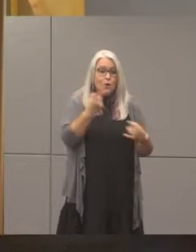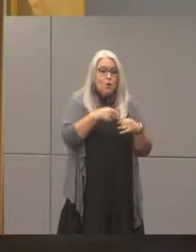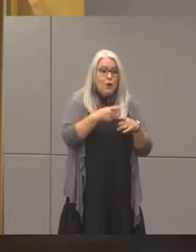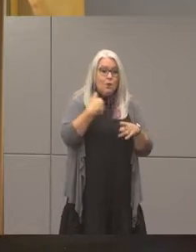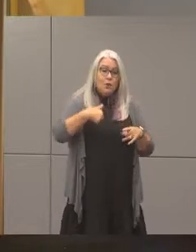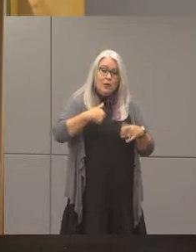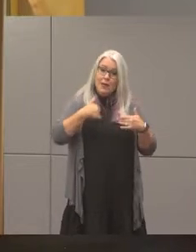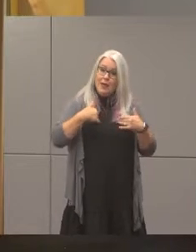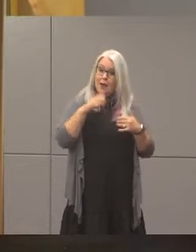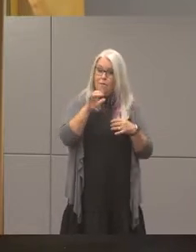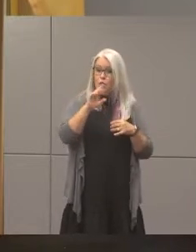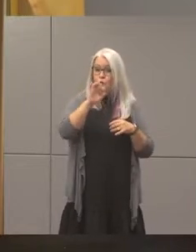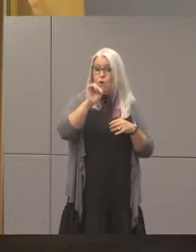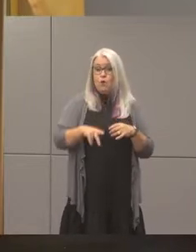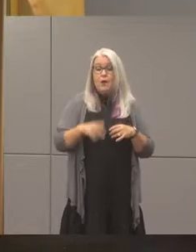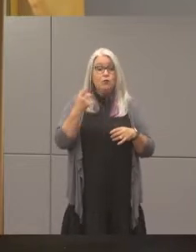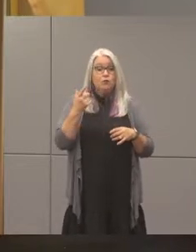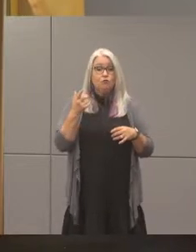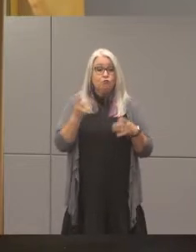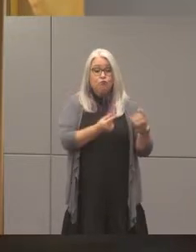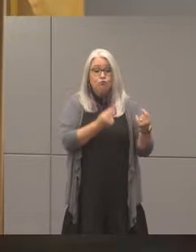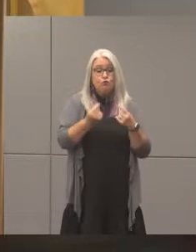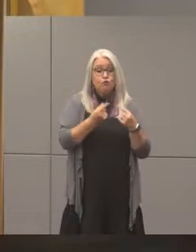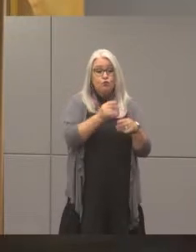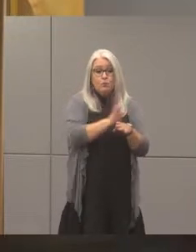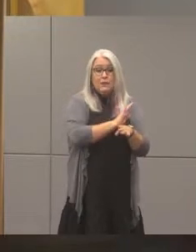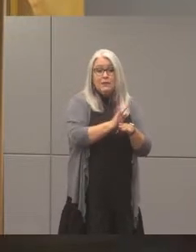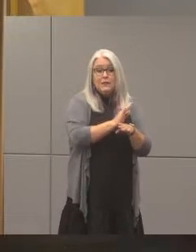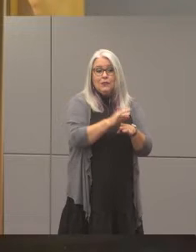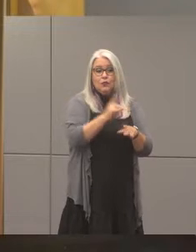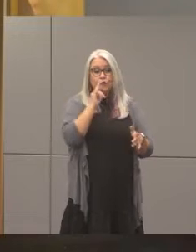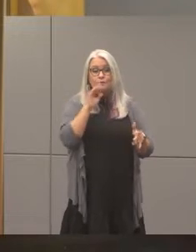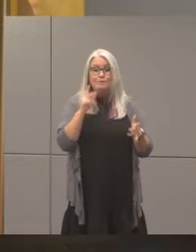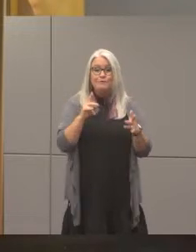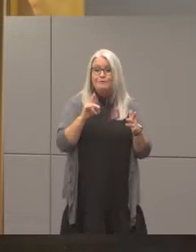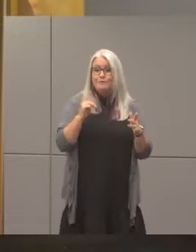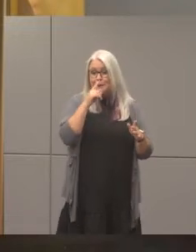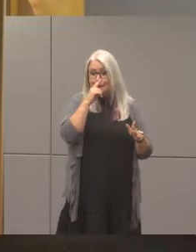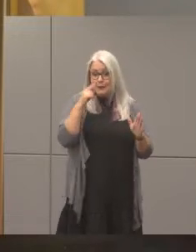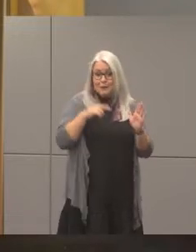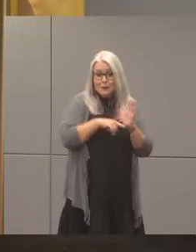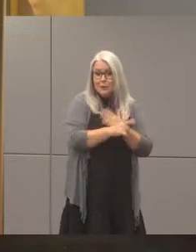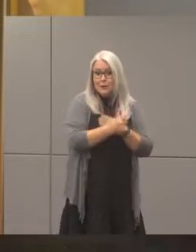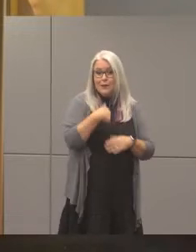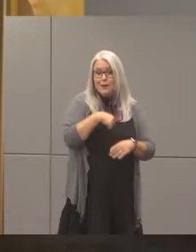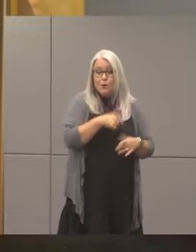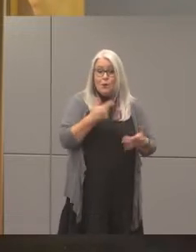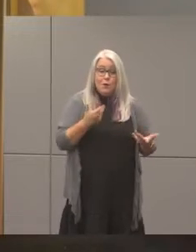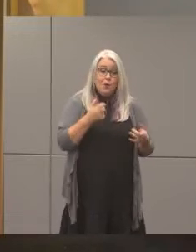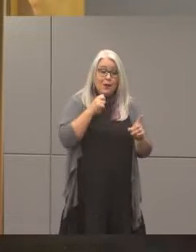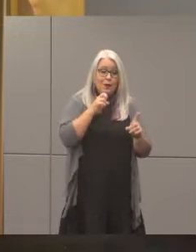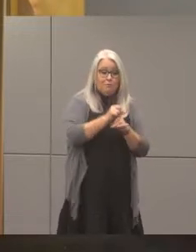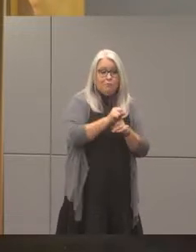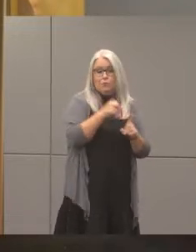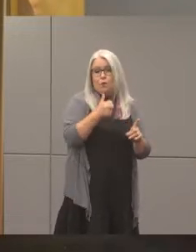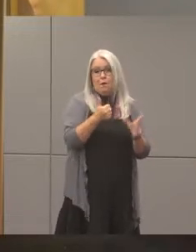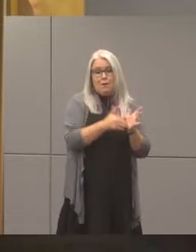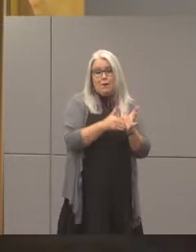corporations that do business in a way that is a sleight of the hand, that we won't get caught. I cannot say that.